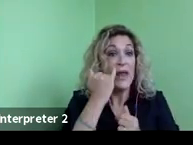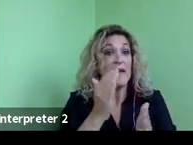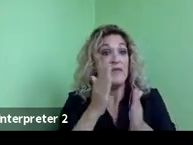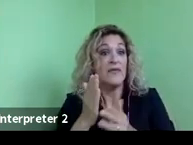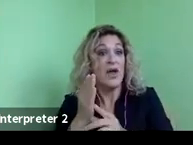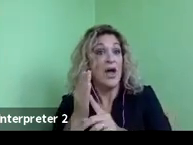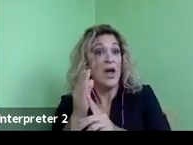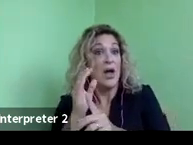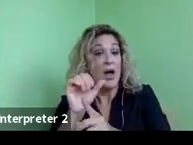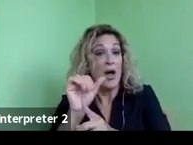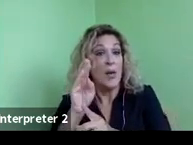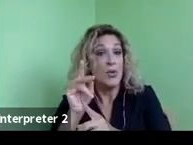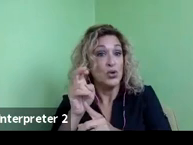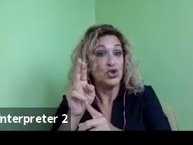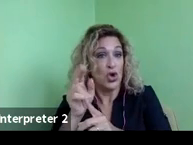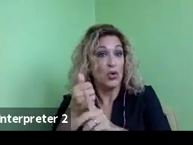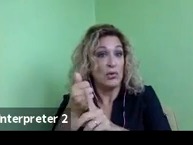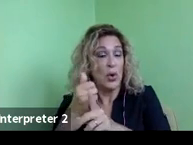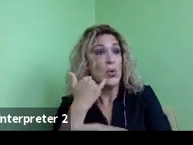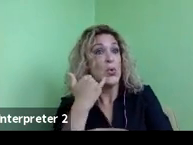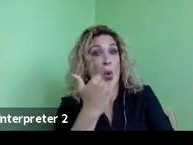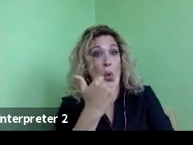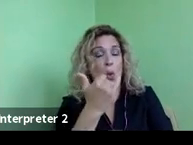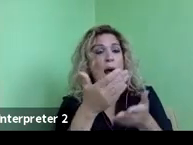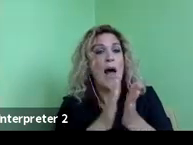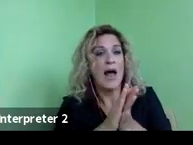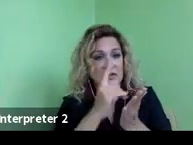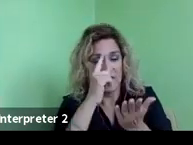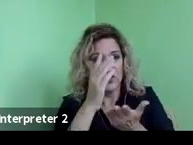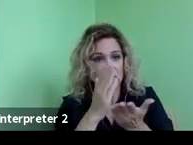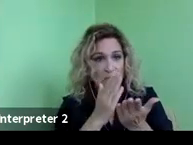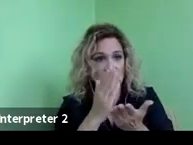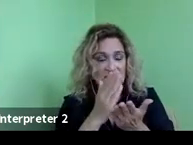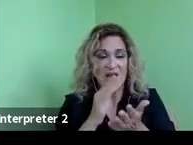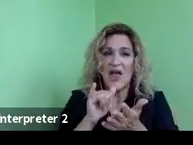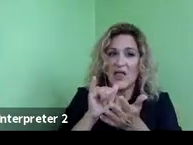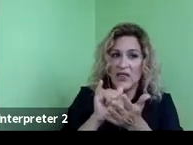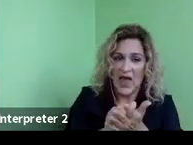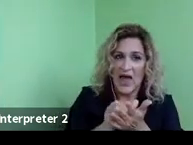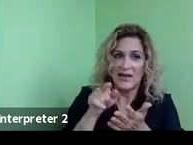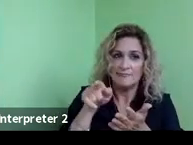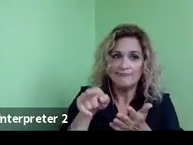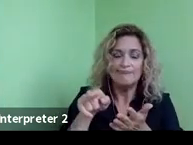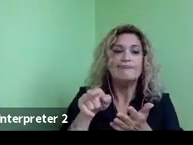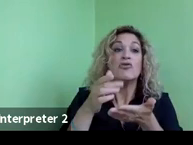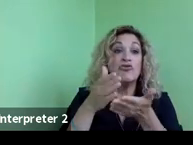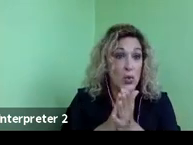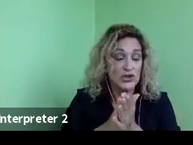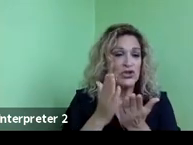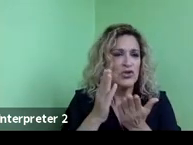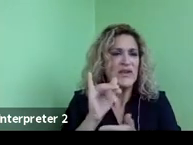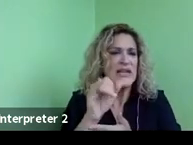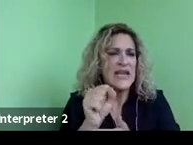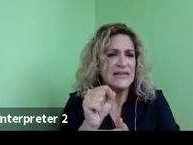that again would fall under confidentiality because services have been requested. But beyond that, it's not